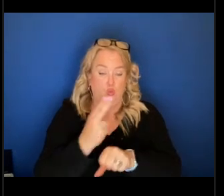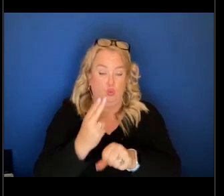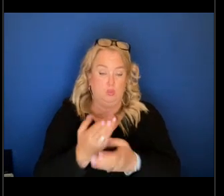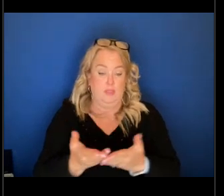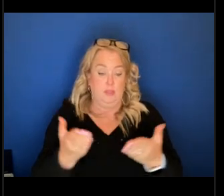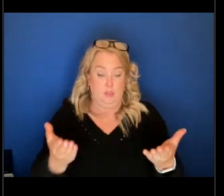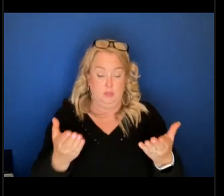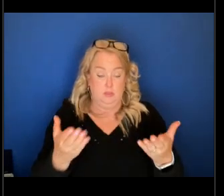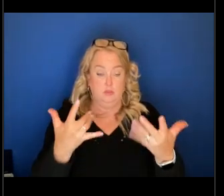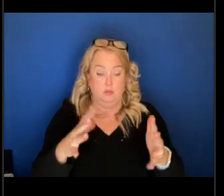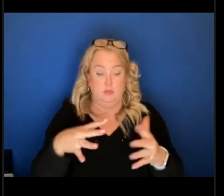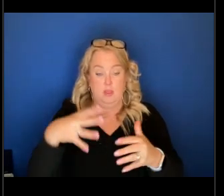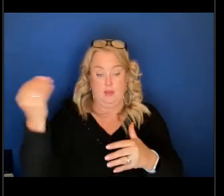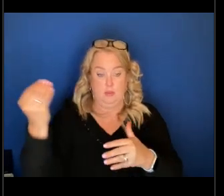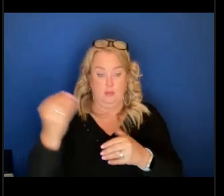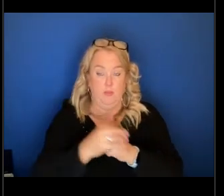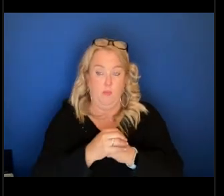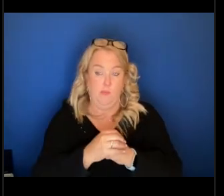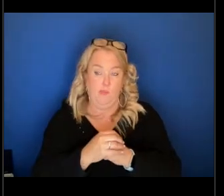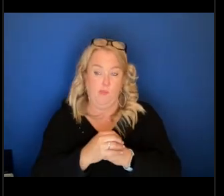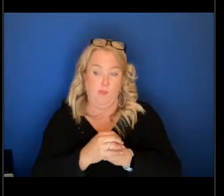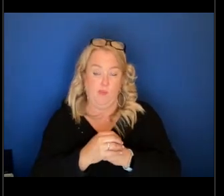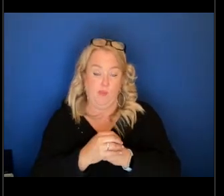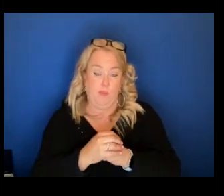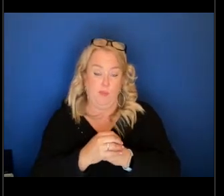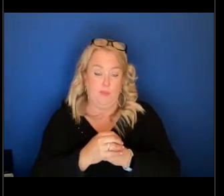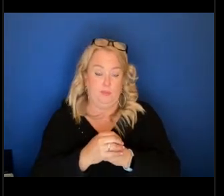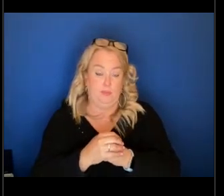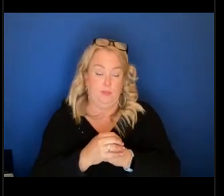the fixtures, and exit.